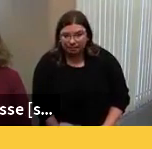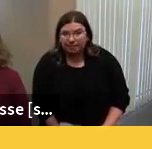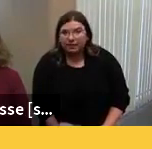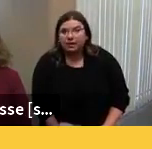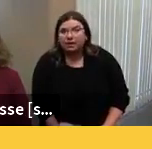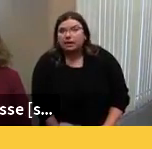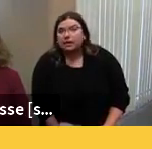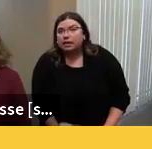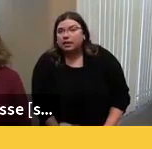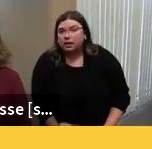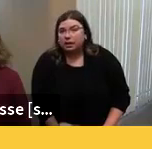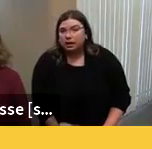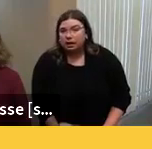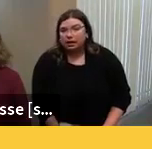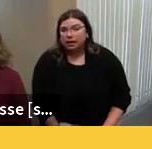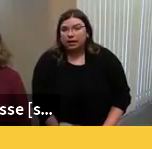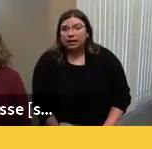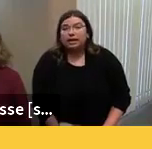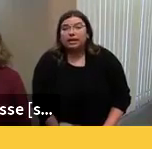CCIE.